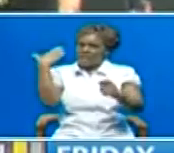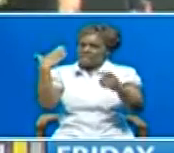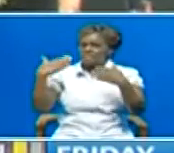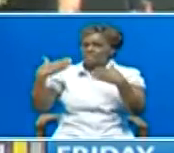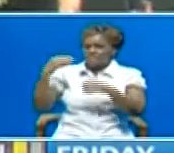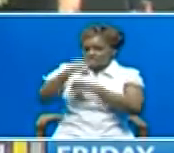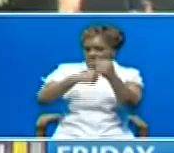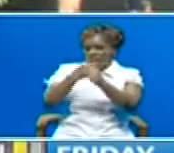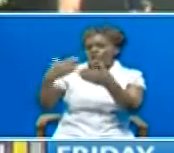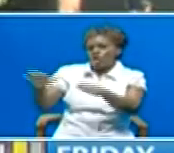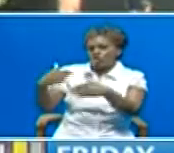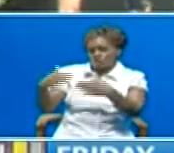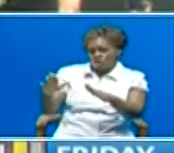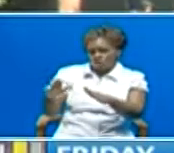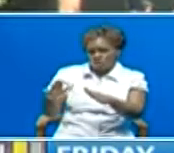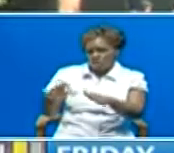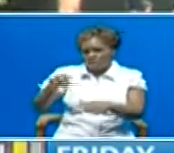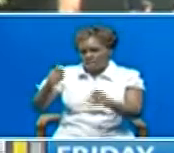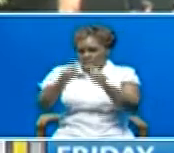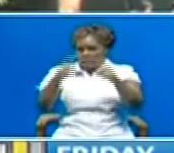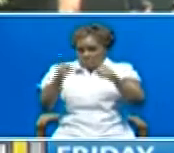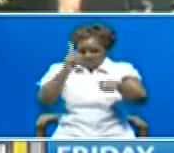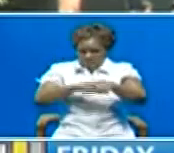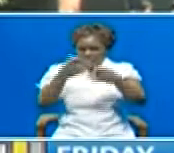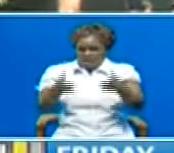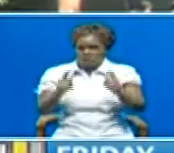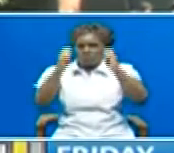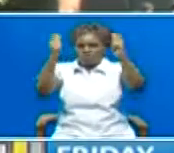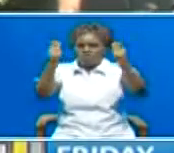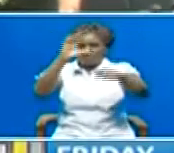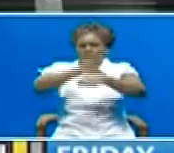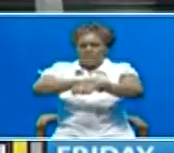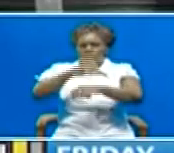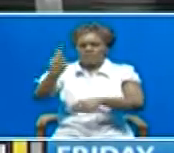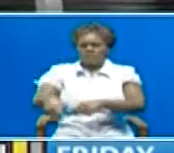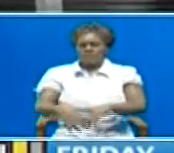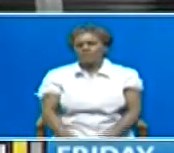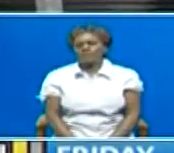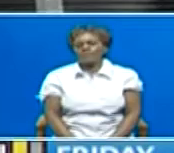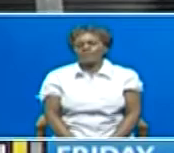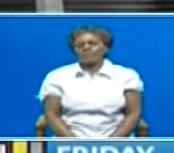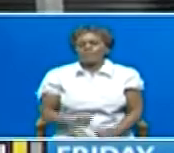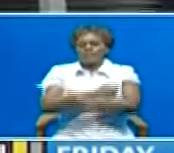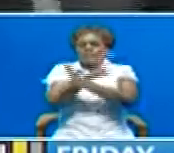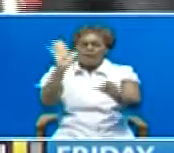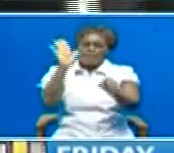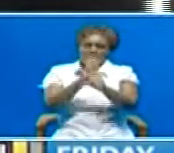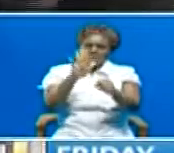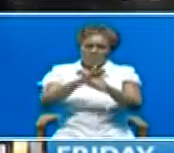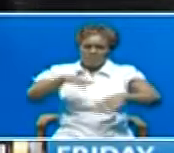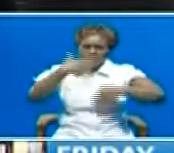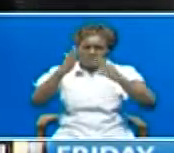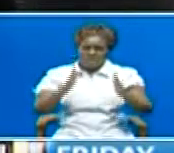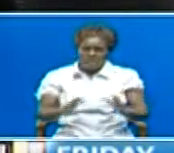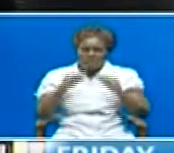the finals of the nationals to Shimba Hills, but this time, we want to go for the trophy. After clear out of a majority of the players,